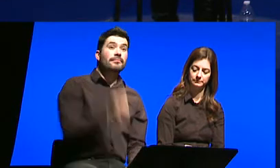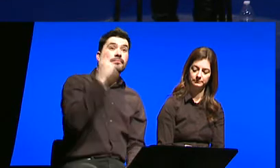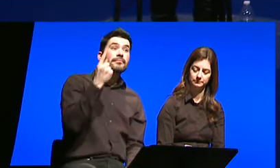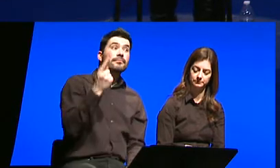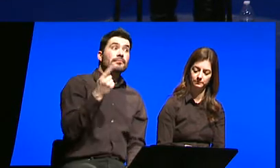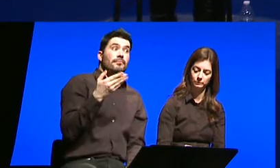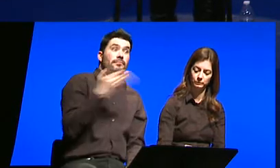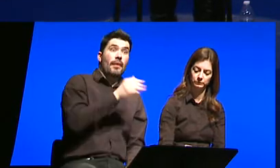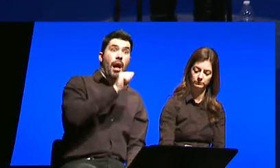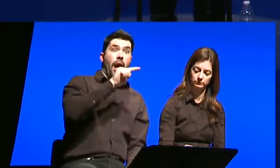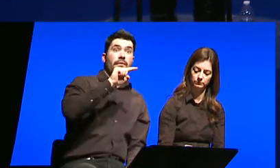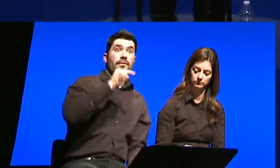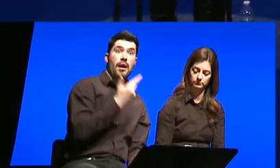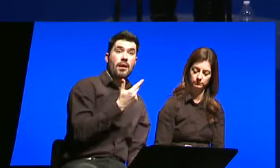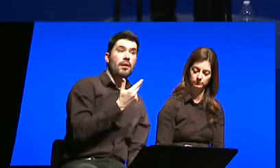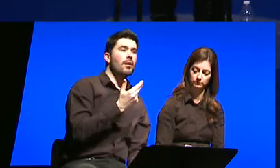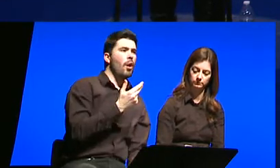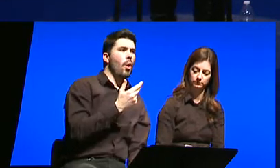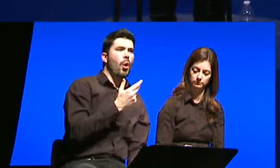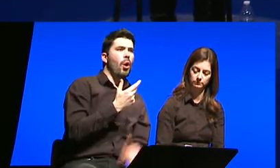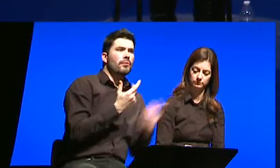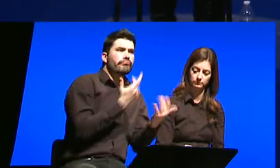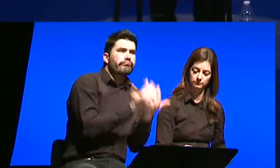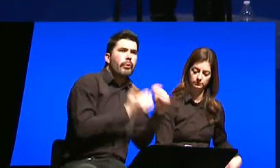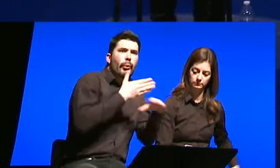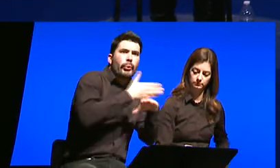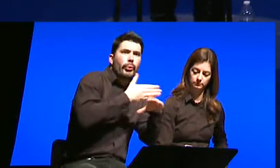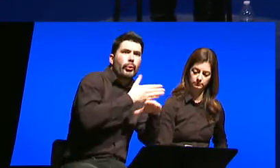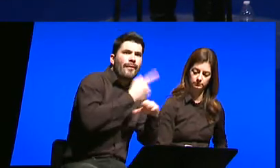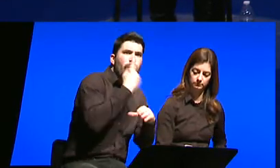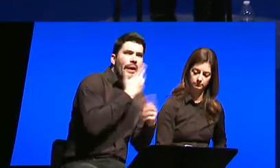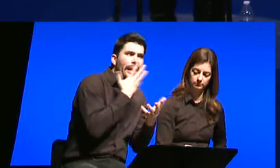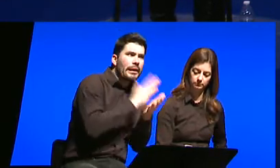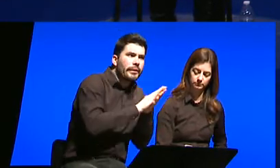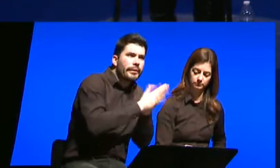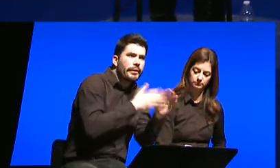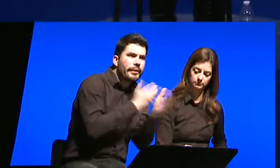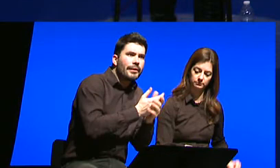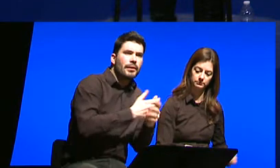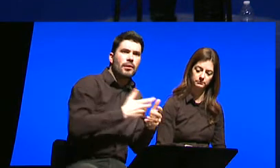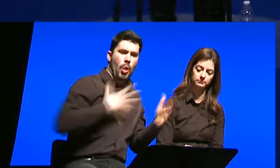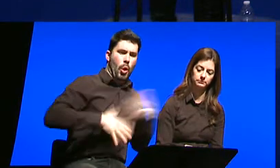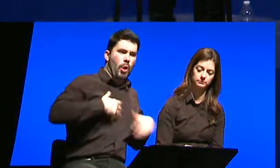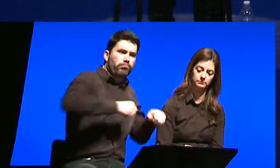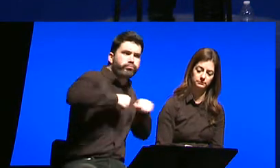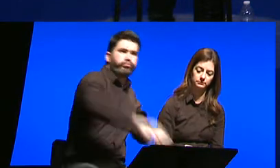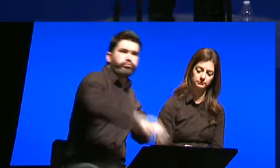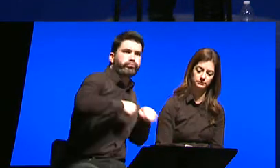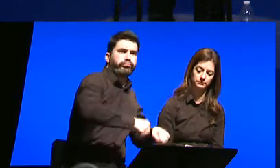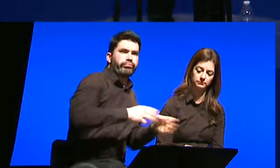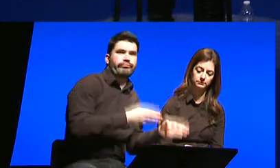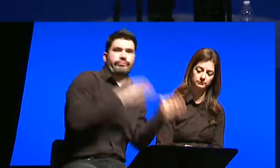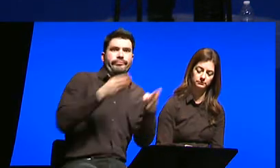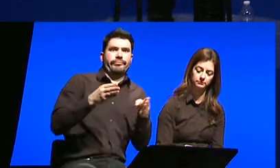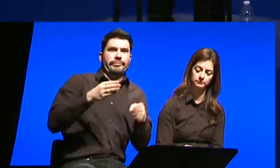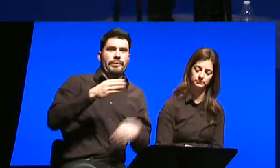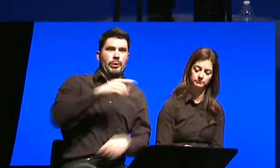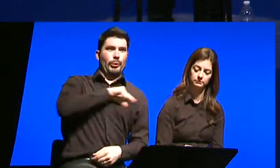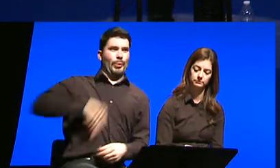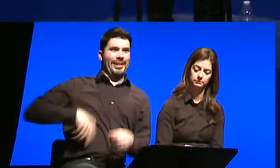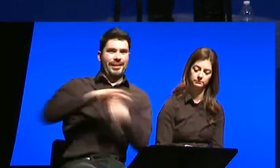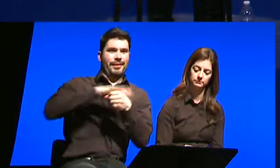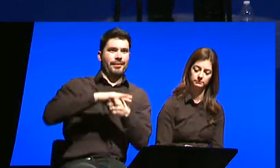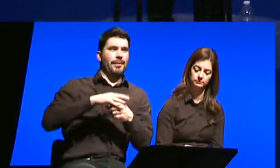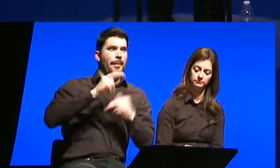in a house with a stove for heat. We wash our clothes by hand. Now, in Elmhurst, Queens, we live in a building with